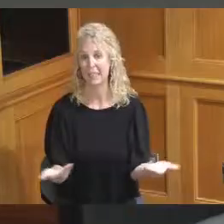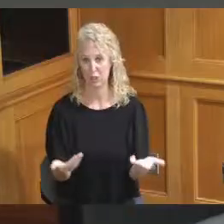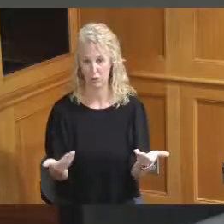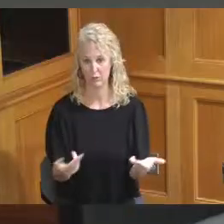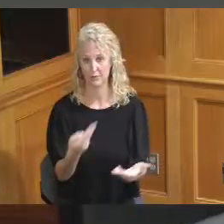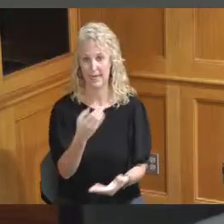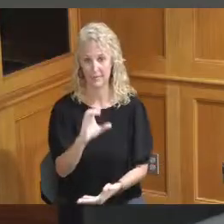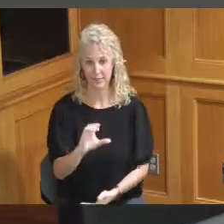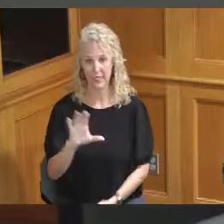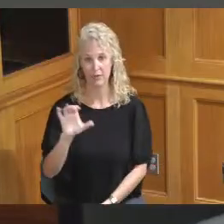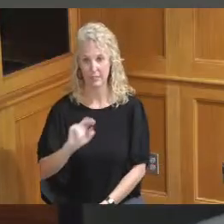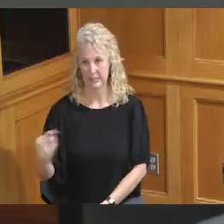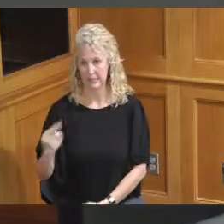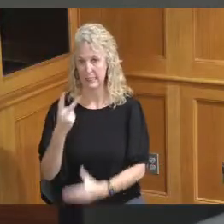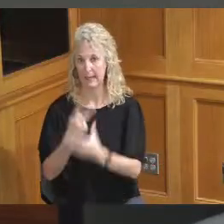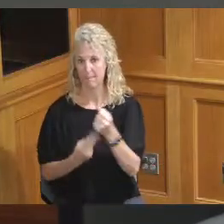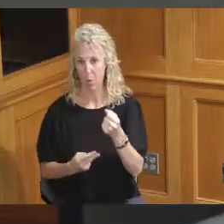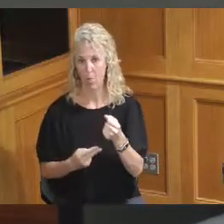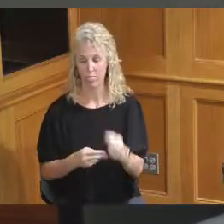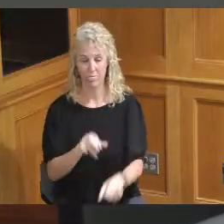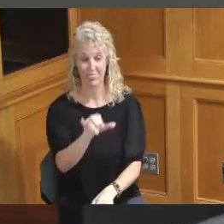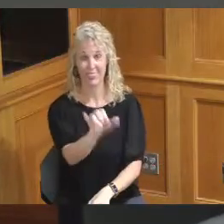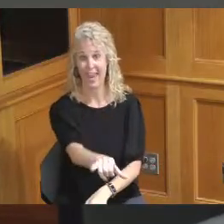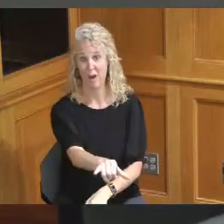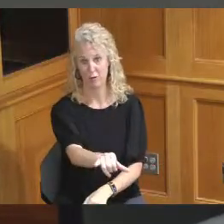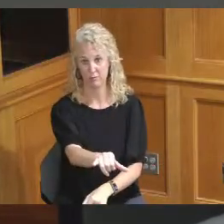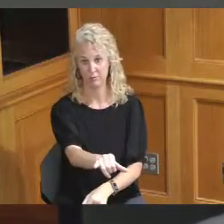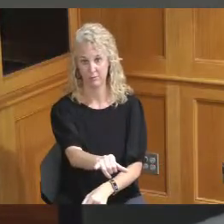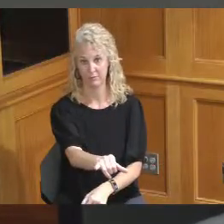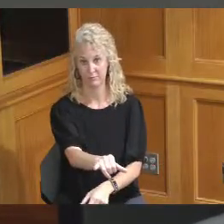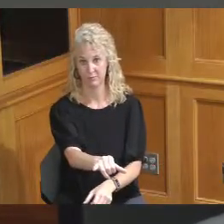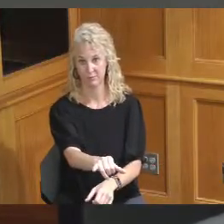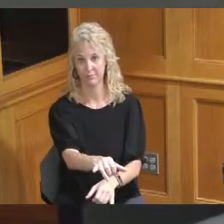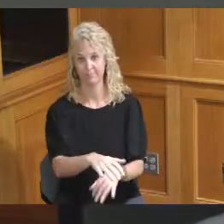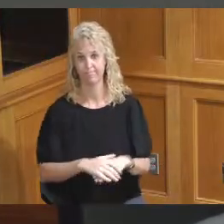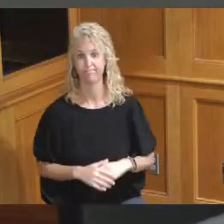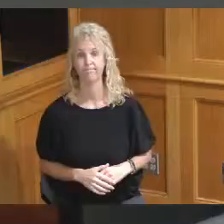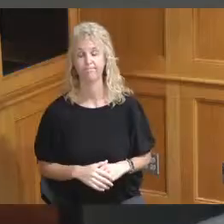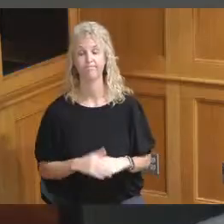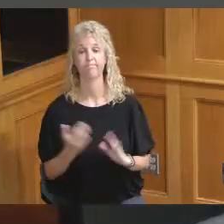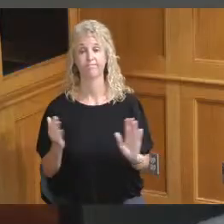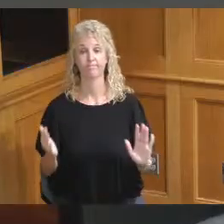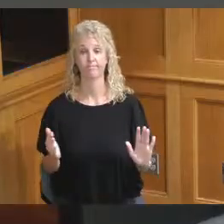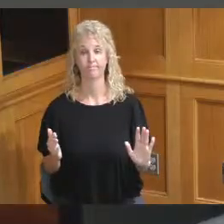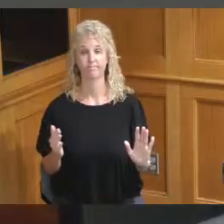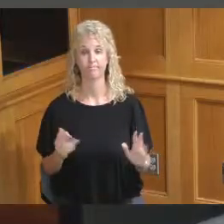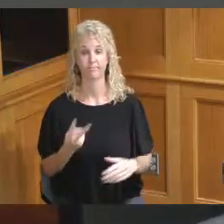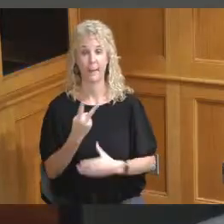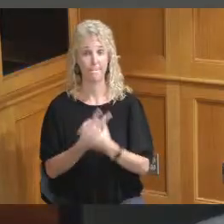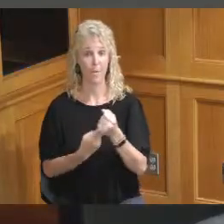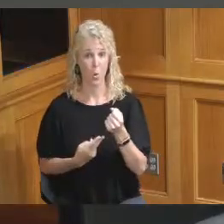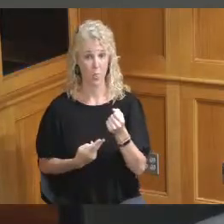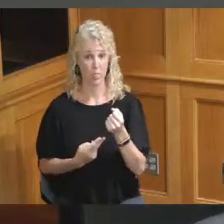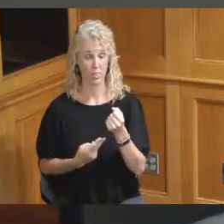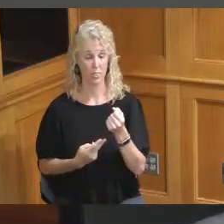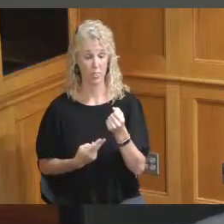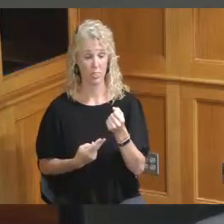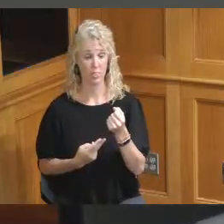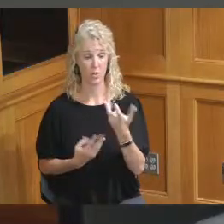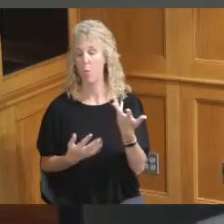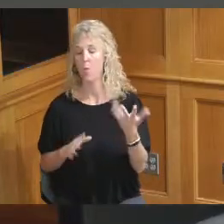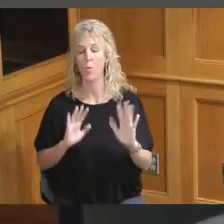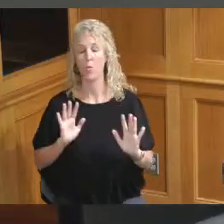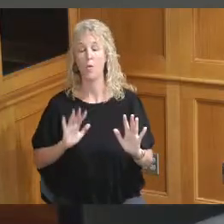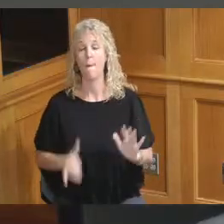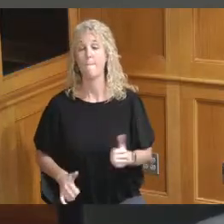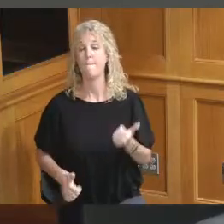in Cincinnati, on the riverfront, and in Paycor Stadium. I'll say that, as is the case with most